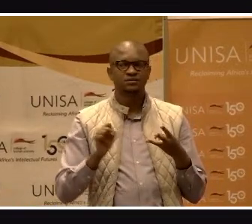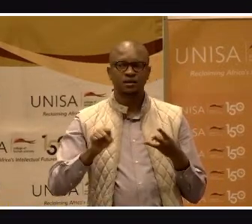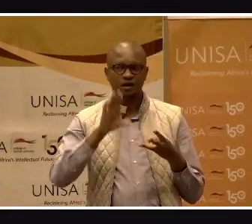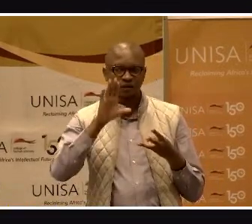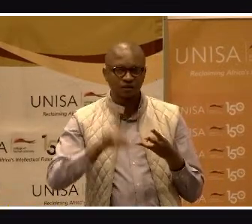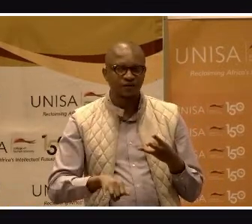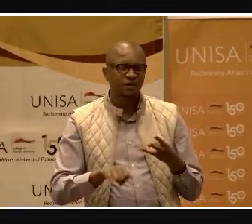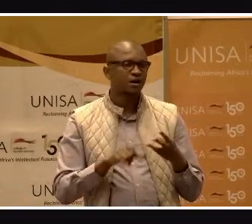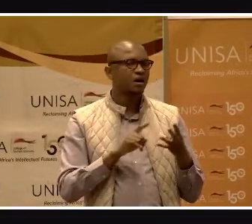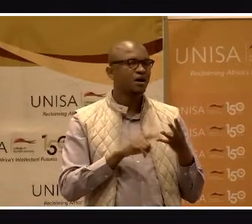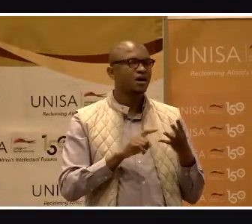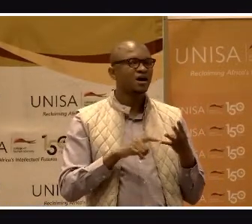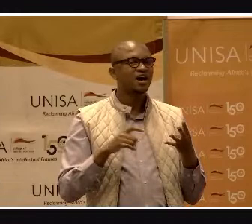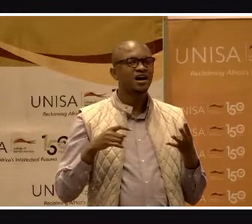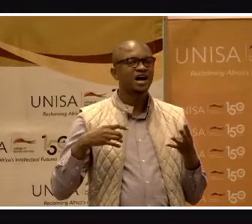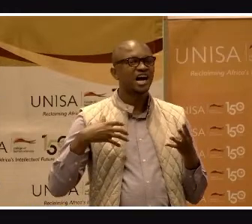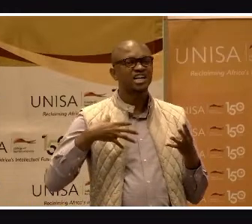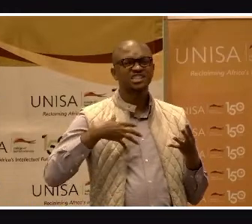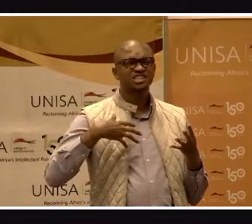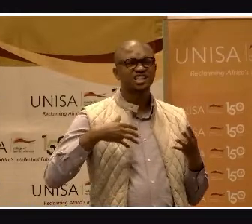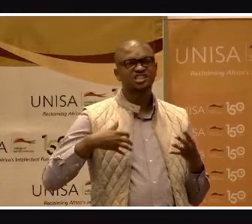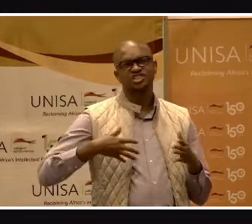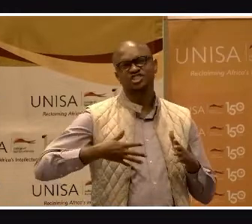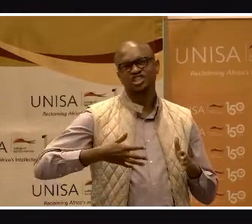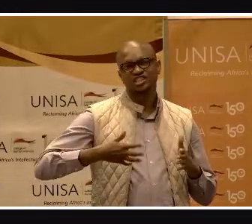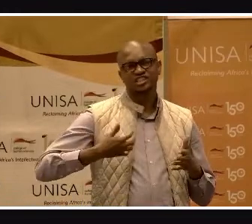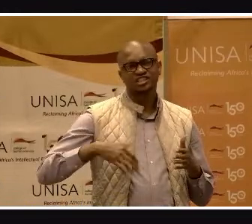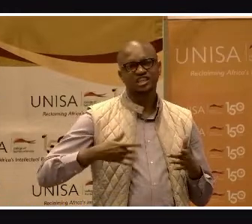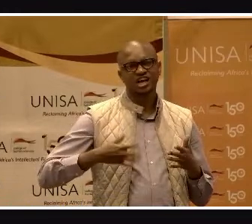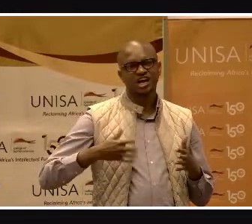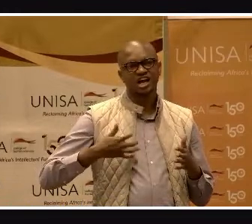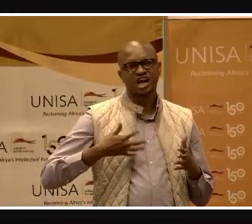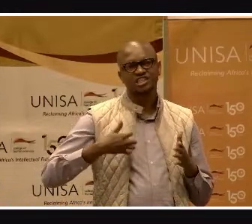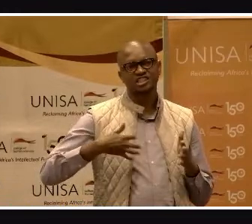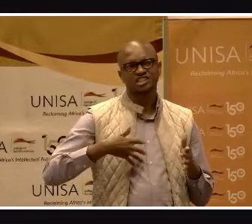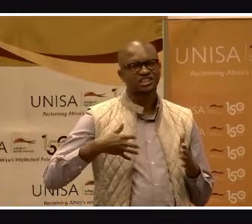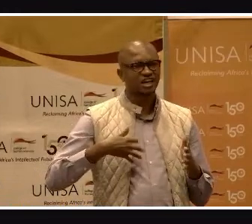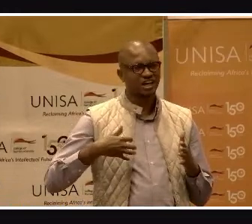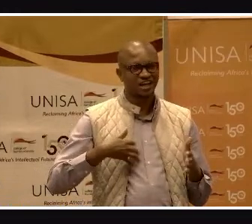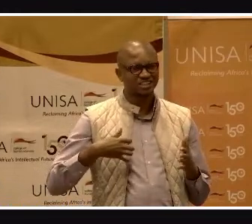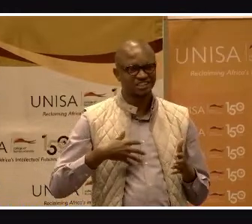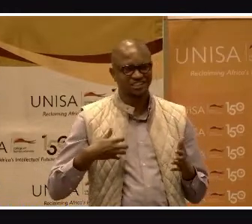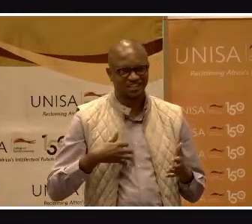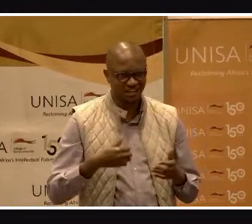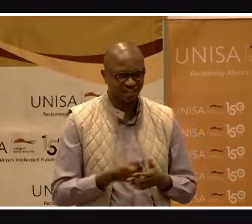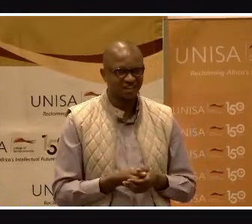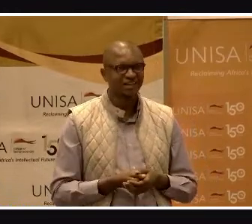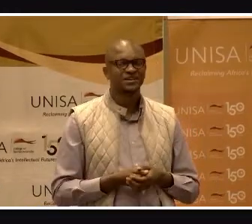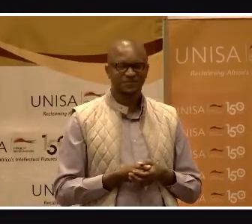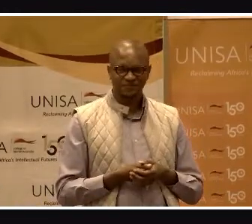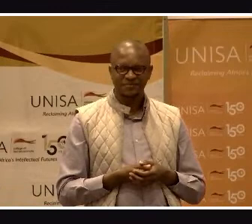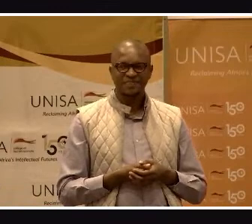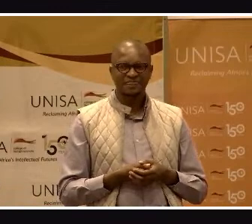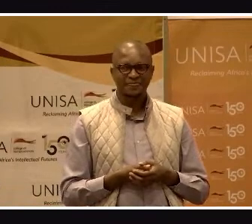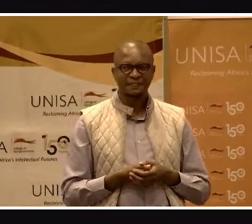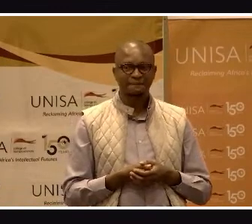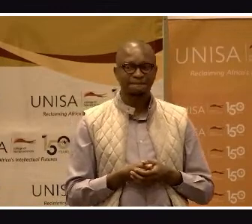United States of America, South Africa, and Argentina. That is according to